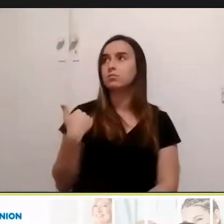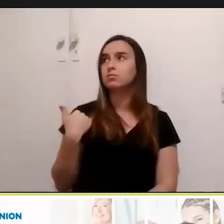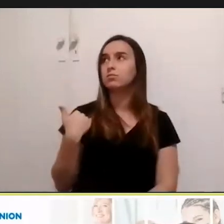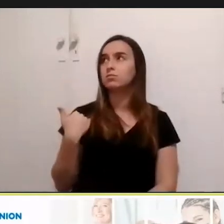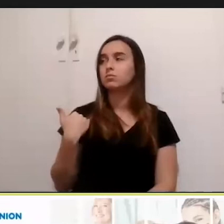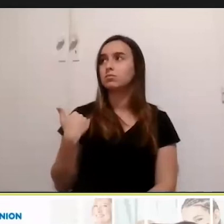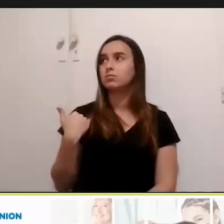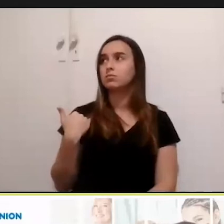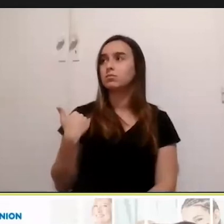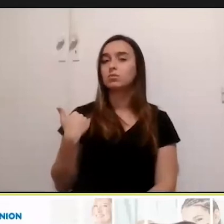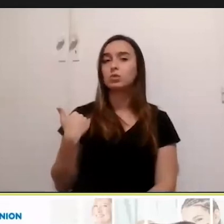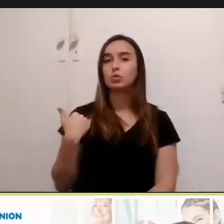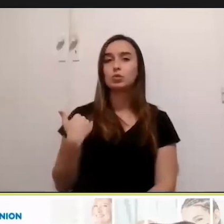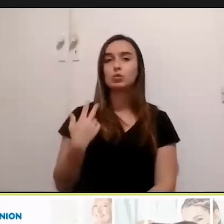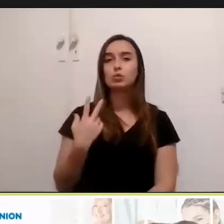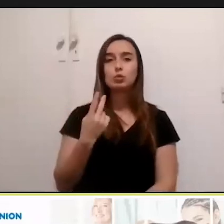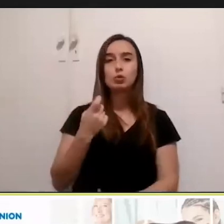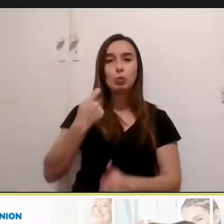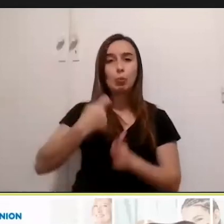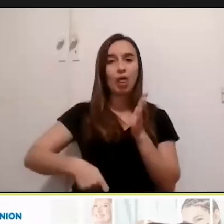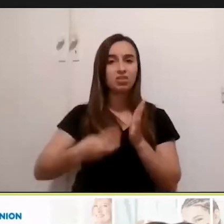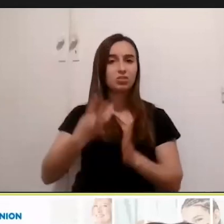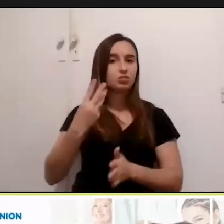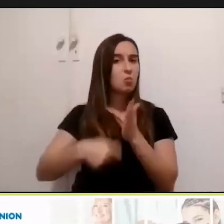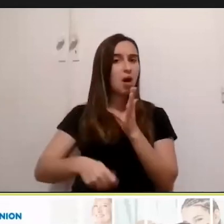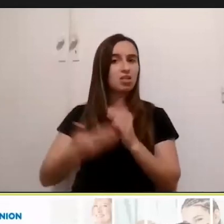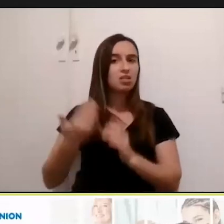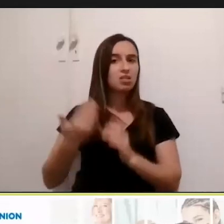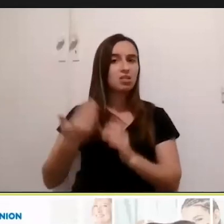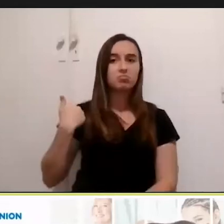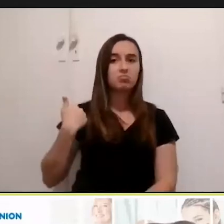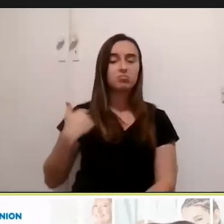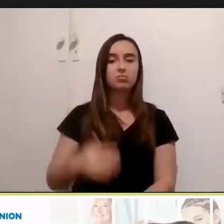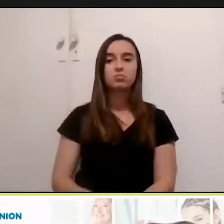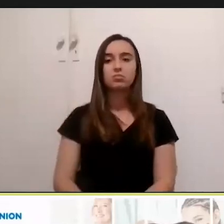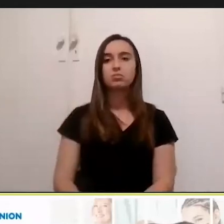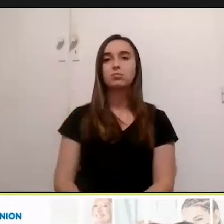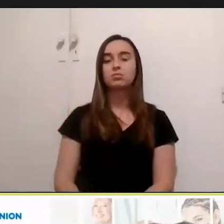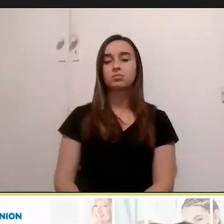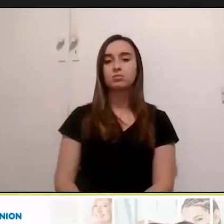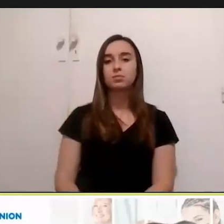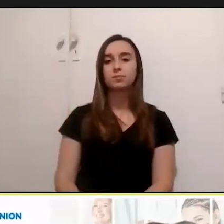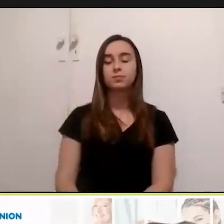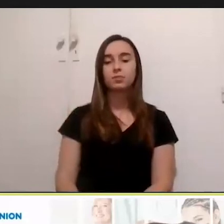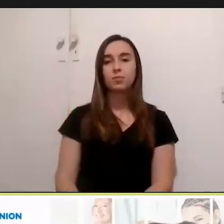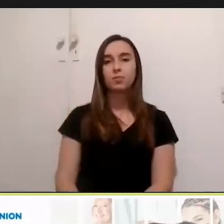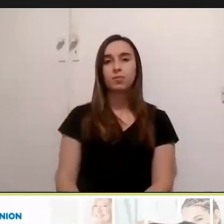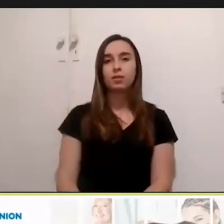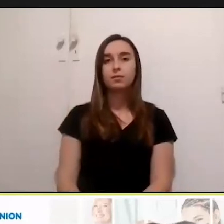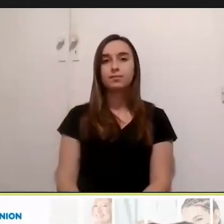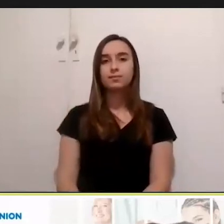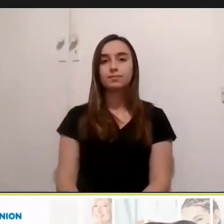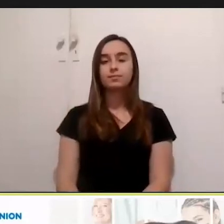2-3 months ago. I think it was in February. What is the project about? The main objective was